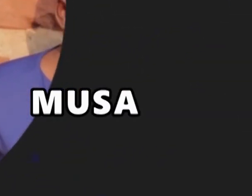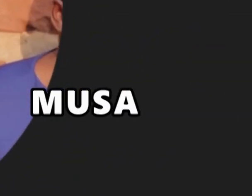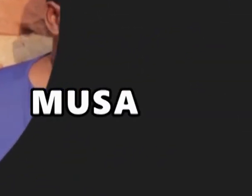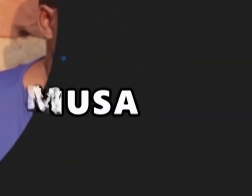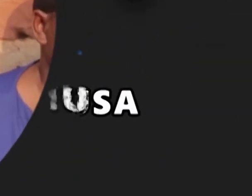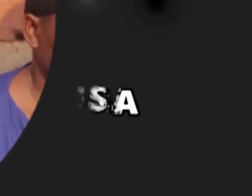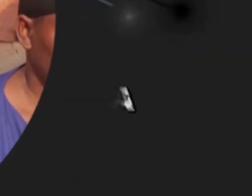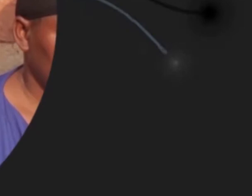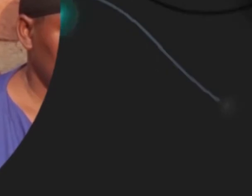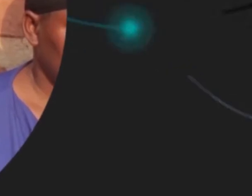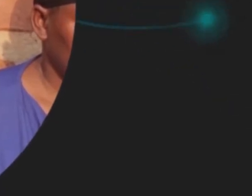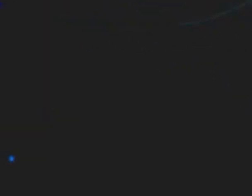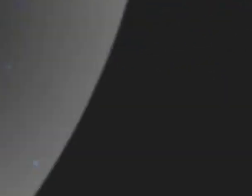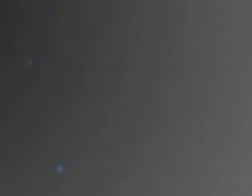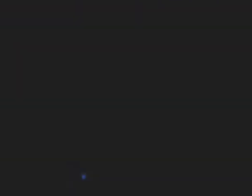We are